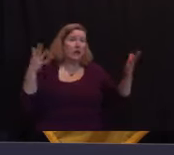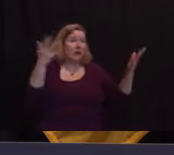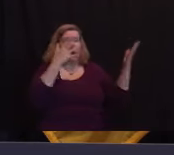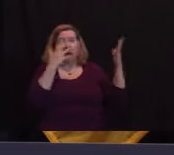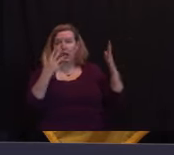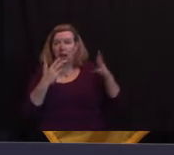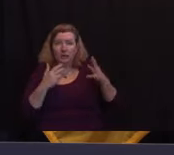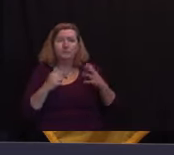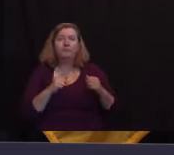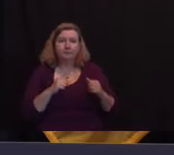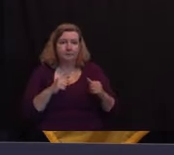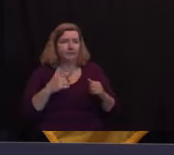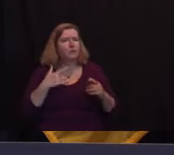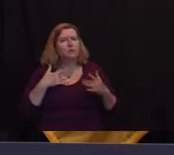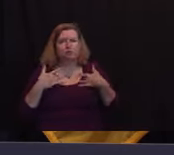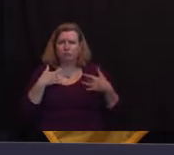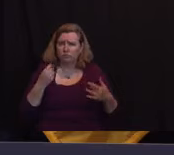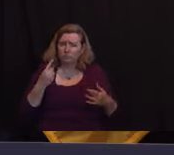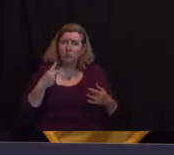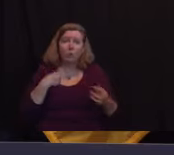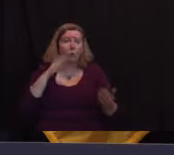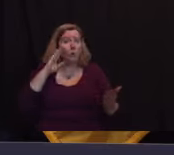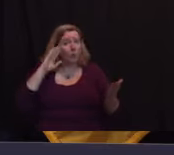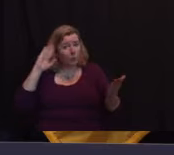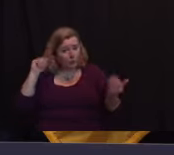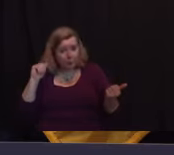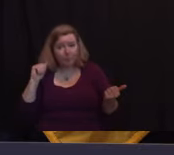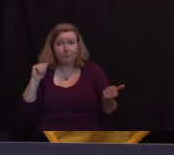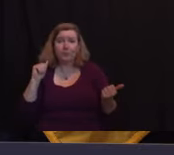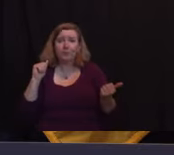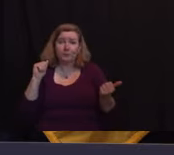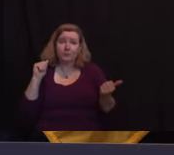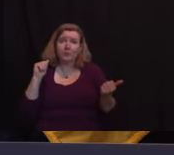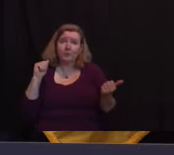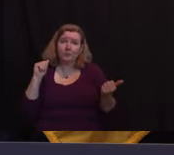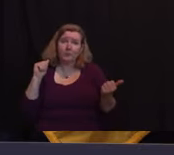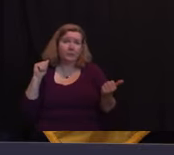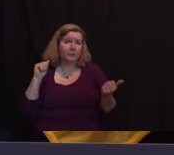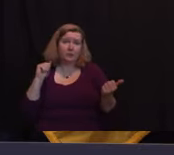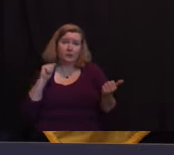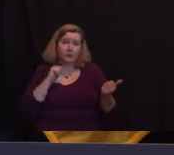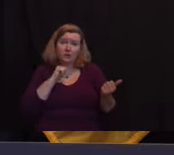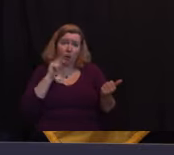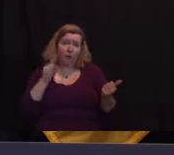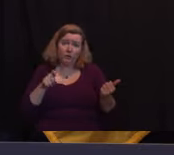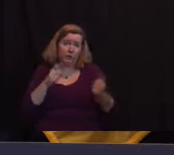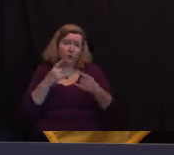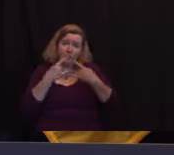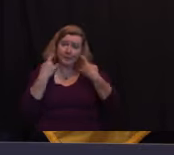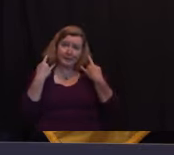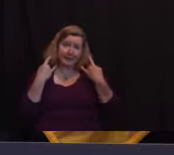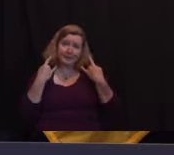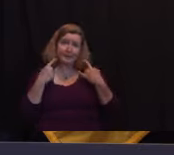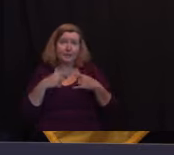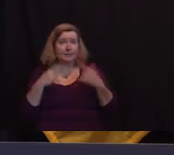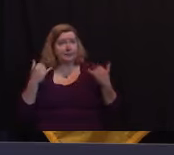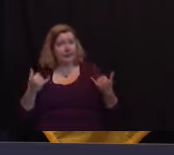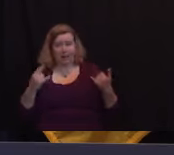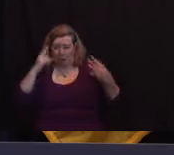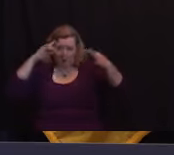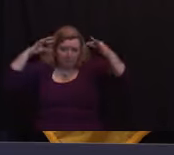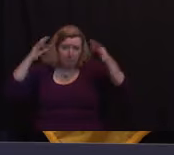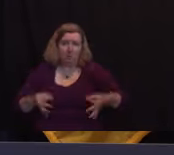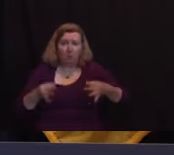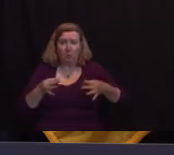answer is that they, that we don't, but it's just too early to make that call. And unlike an